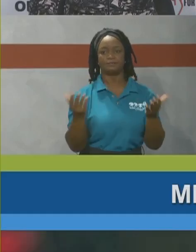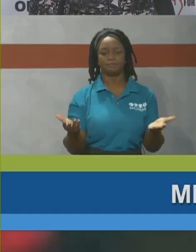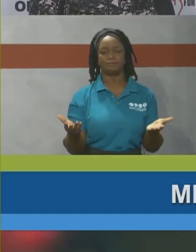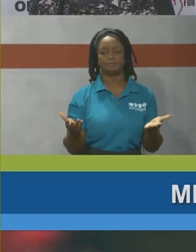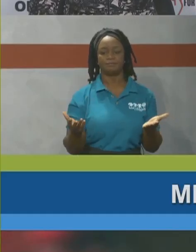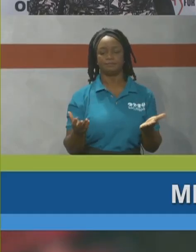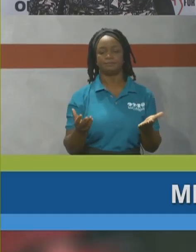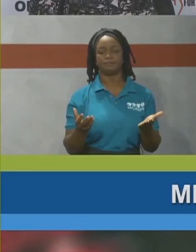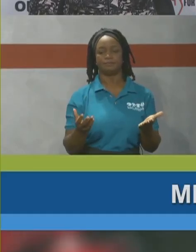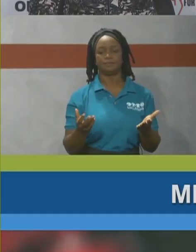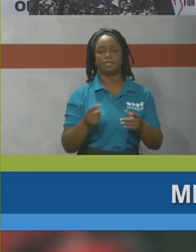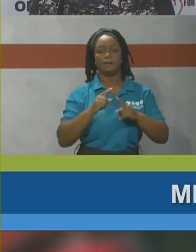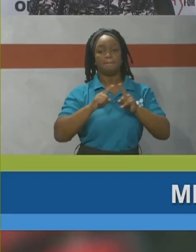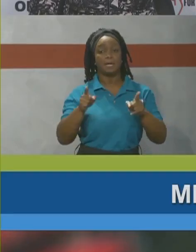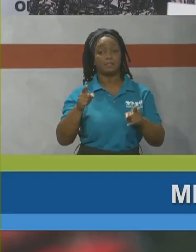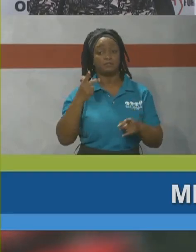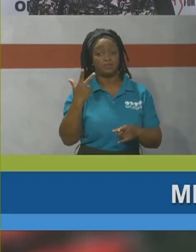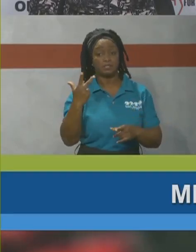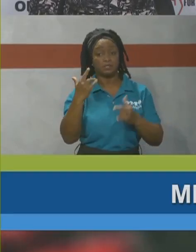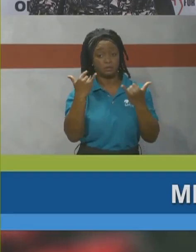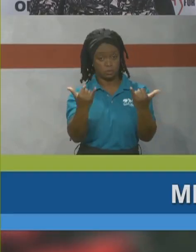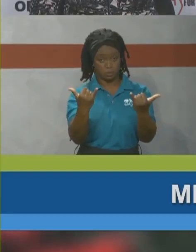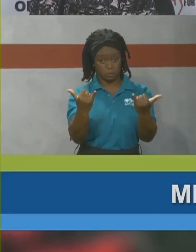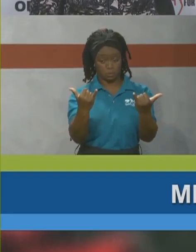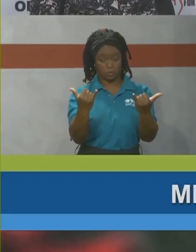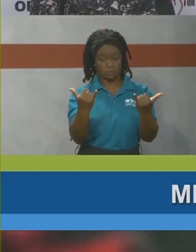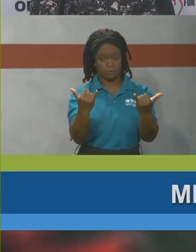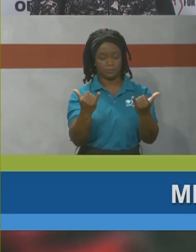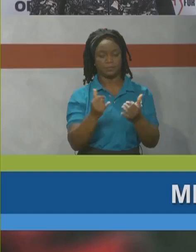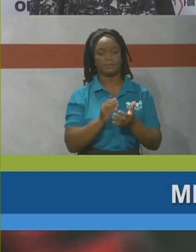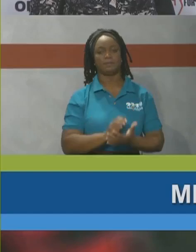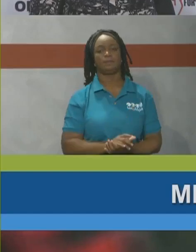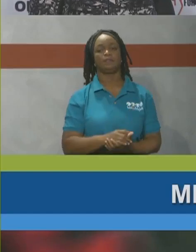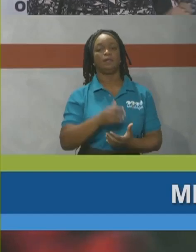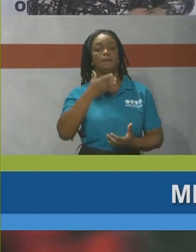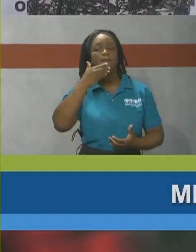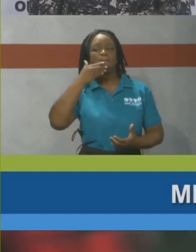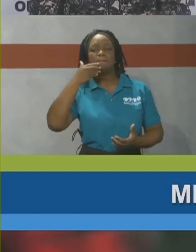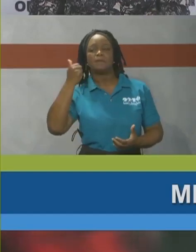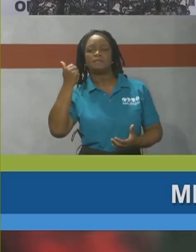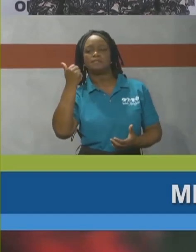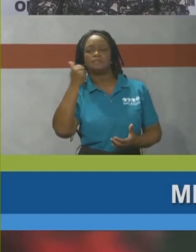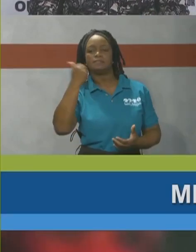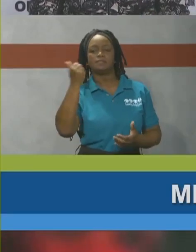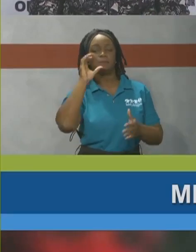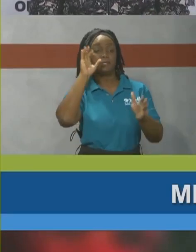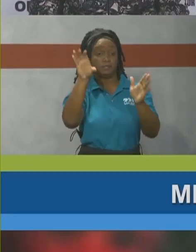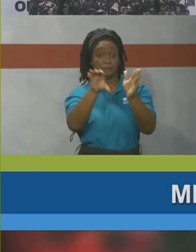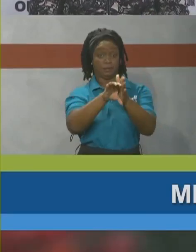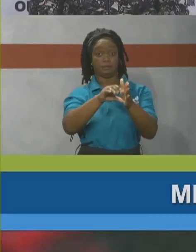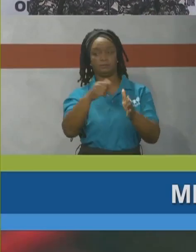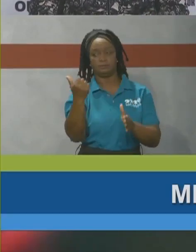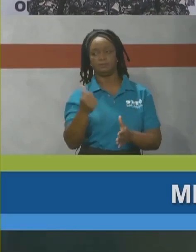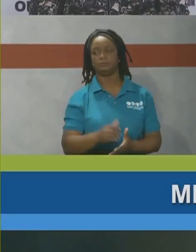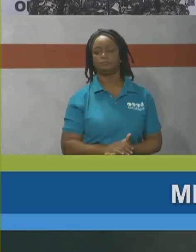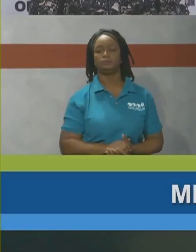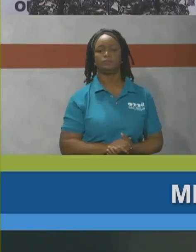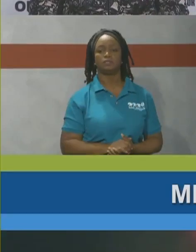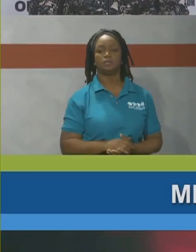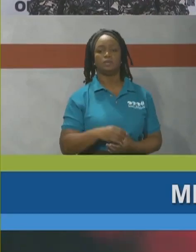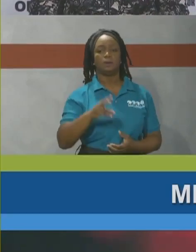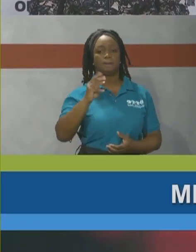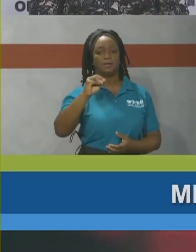levels yet, but 0.3 is where we're at right now. Next slide, please. In terms of Miss C